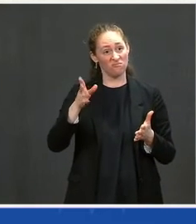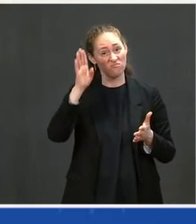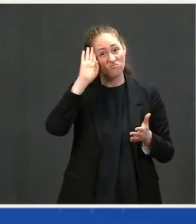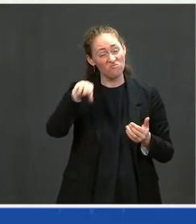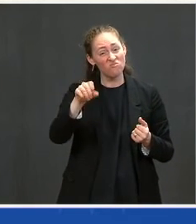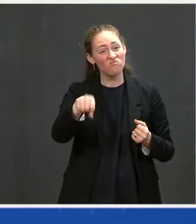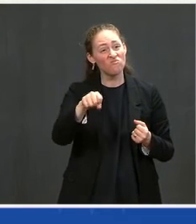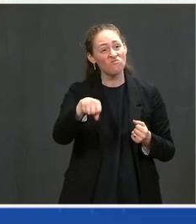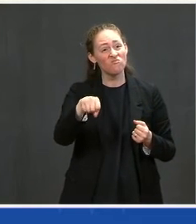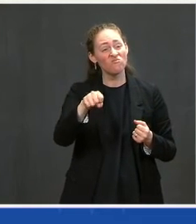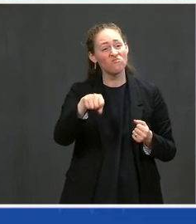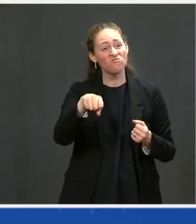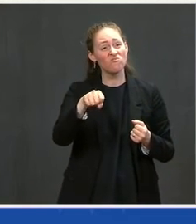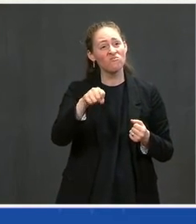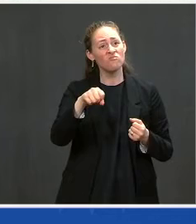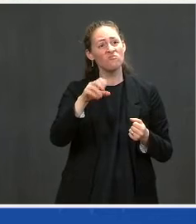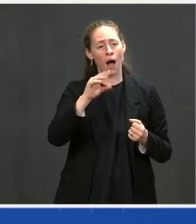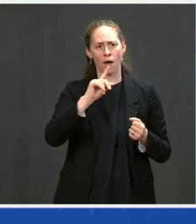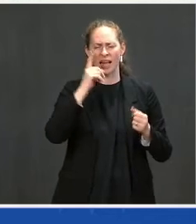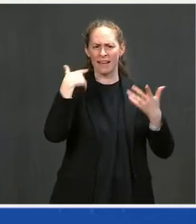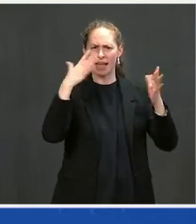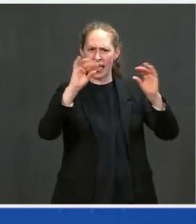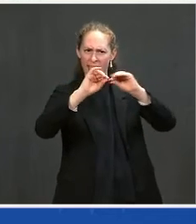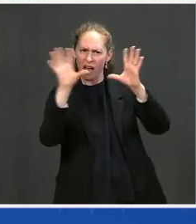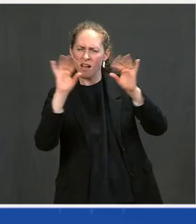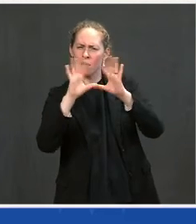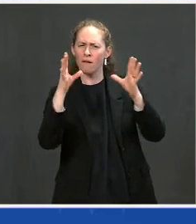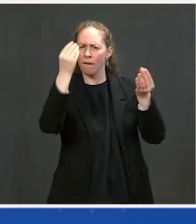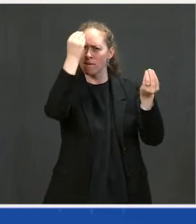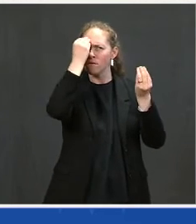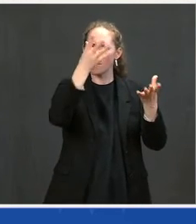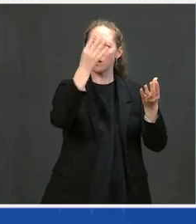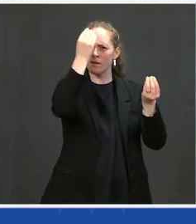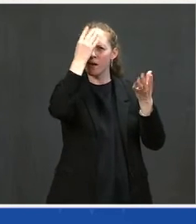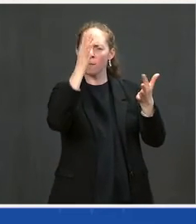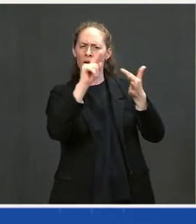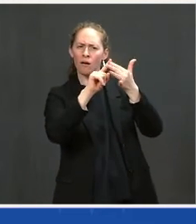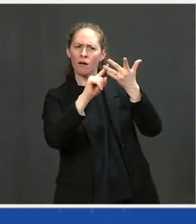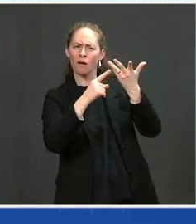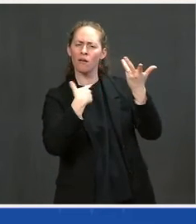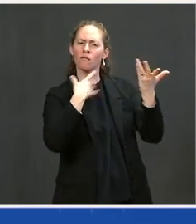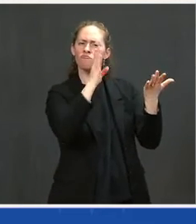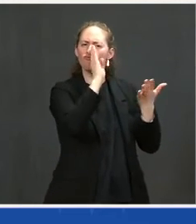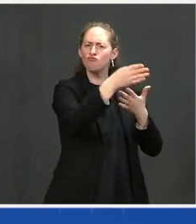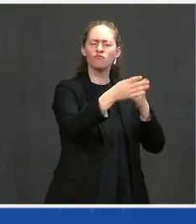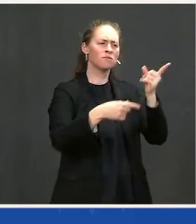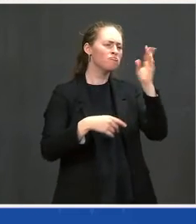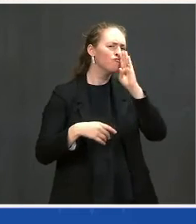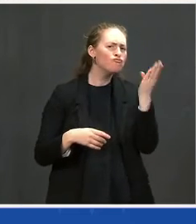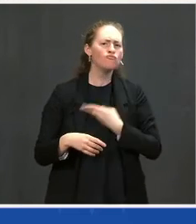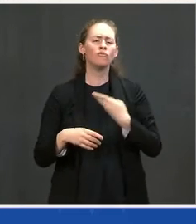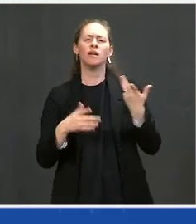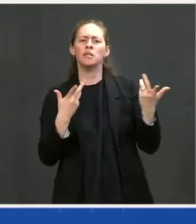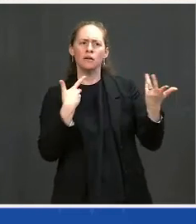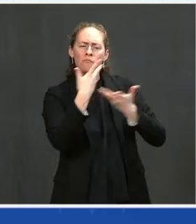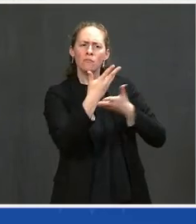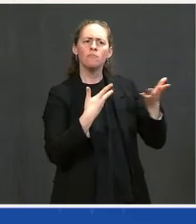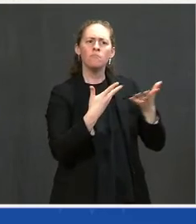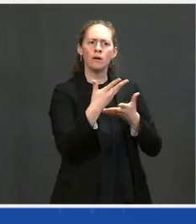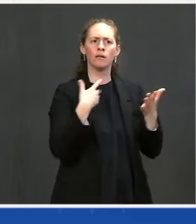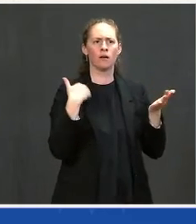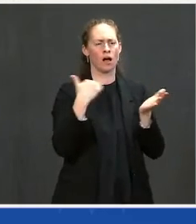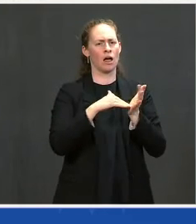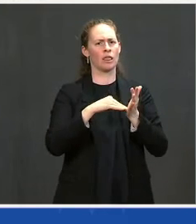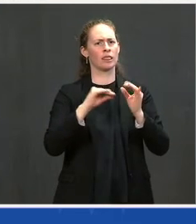And we made several things clear to one another. I made it clear to him again, what I've told him in person